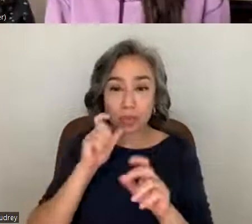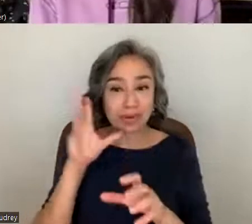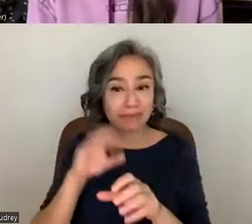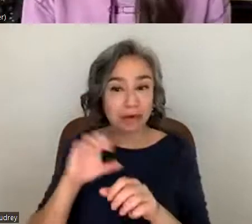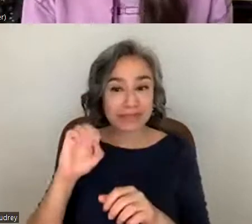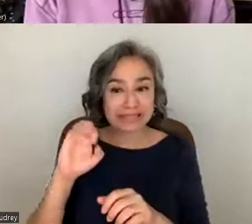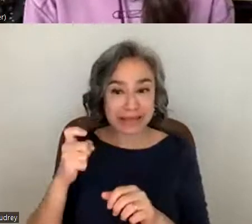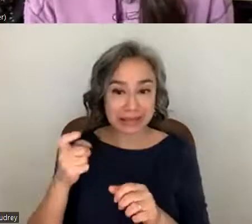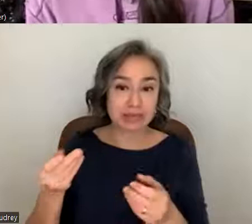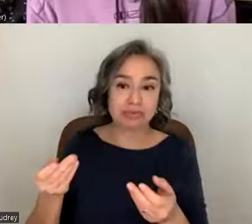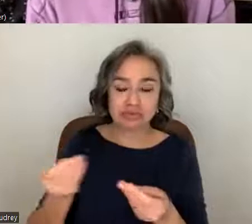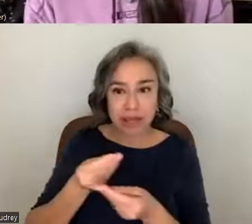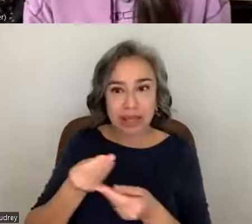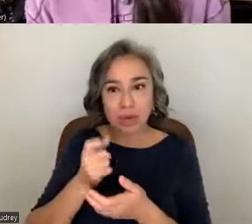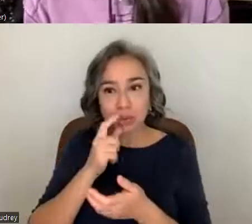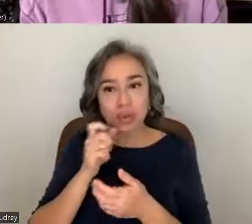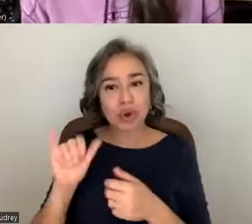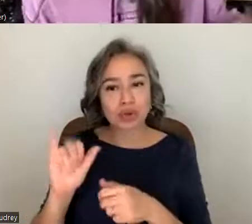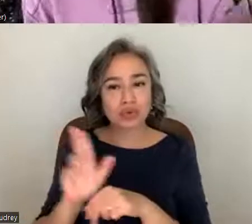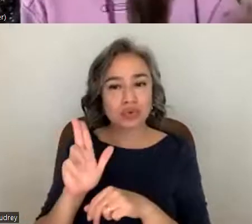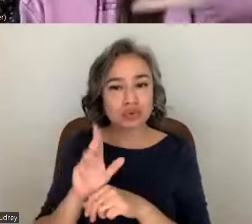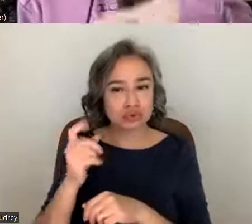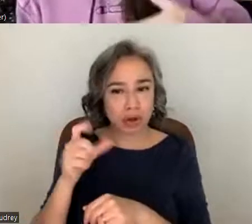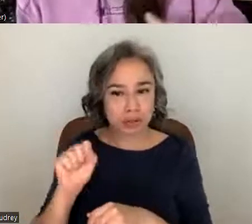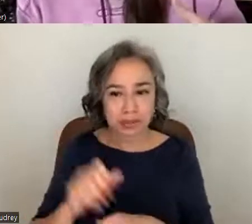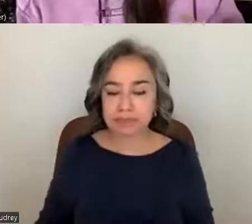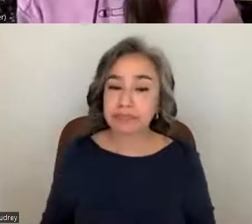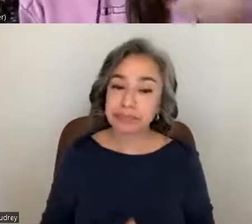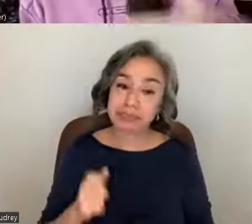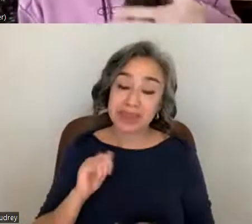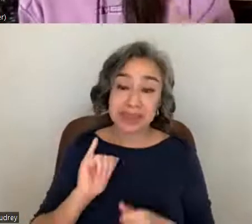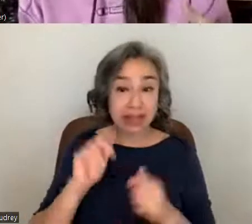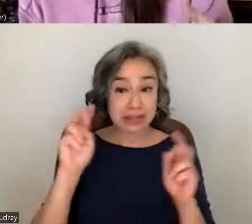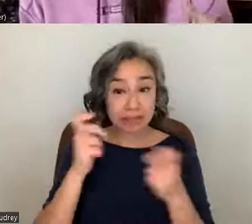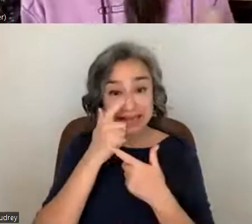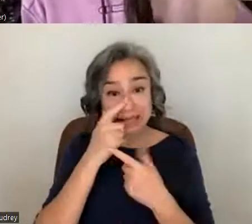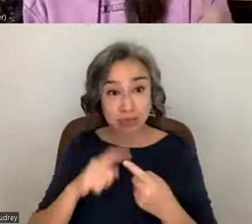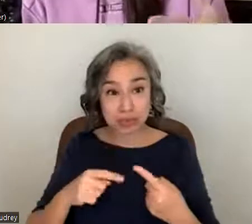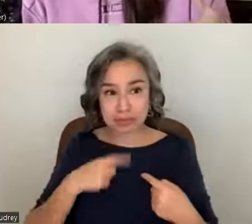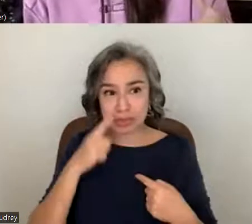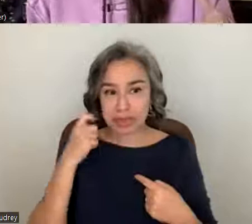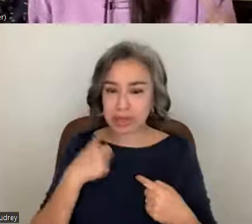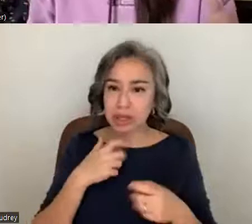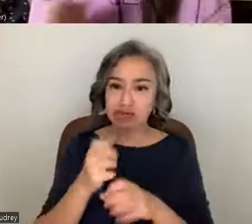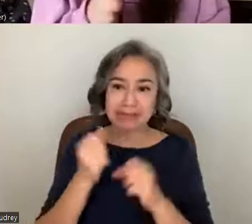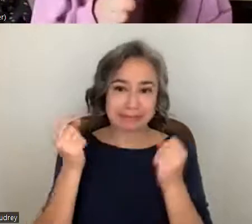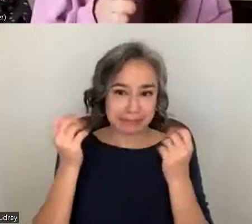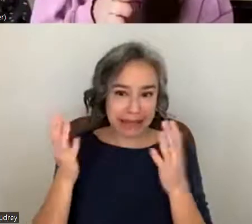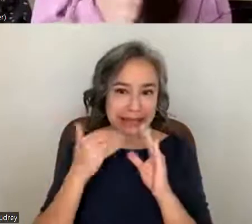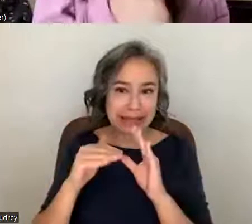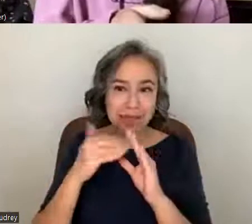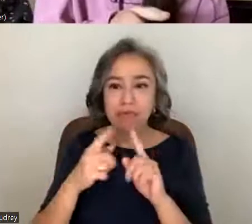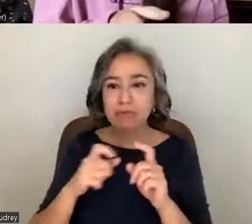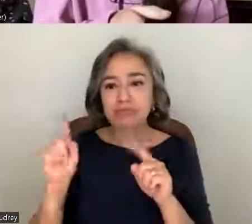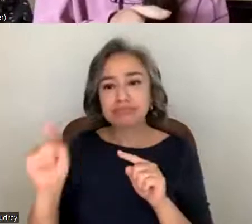And so the topic was really interesting to me because I had been the recipient of many emails from researchers who